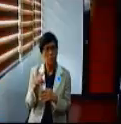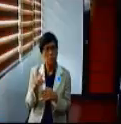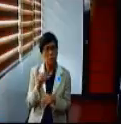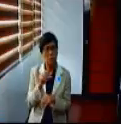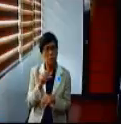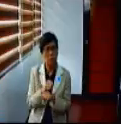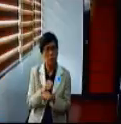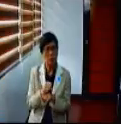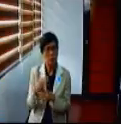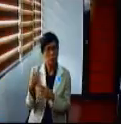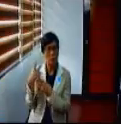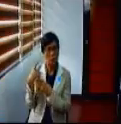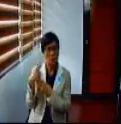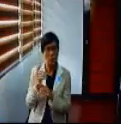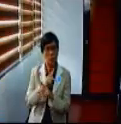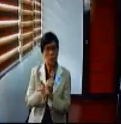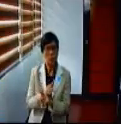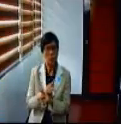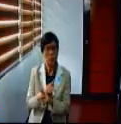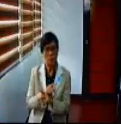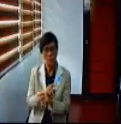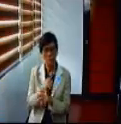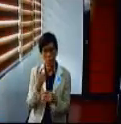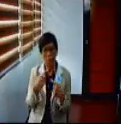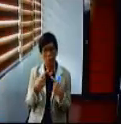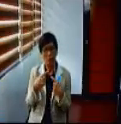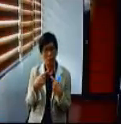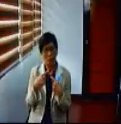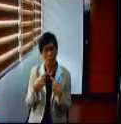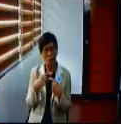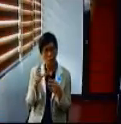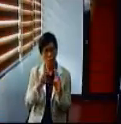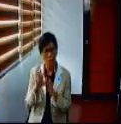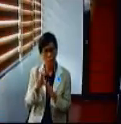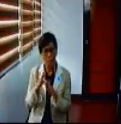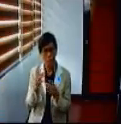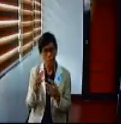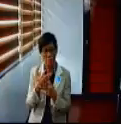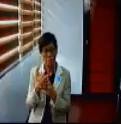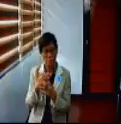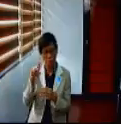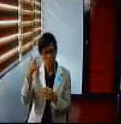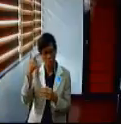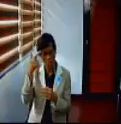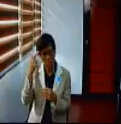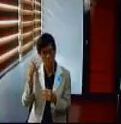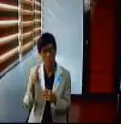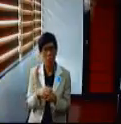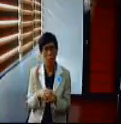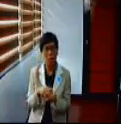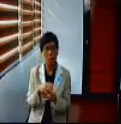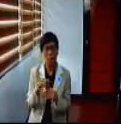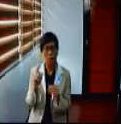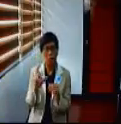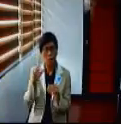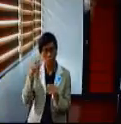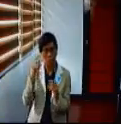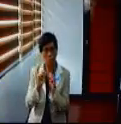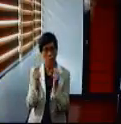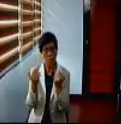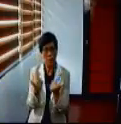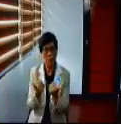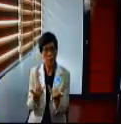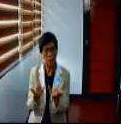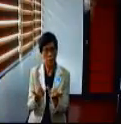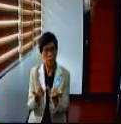protect, because we often get tensions between government departments and government agencies. So you get tension between, if they